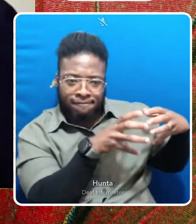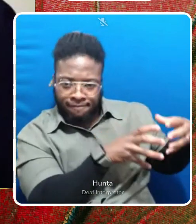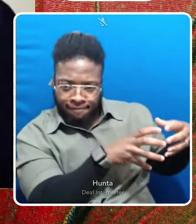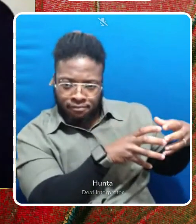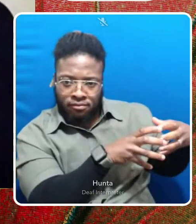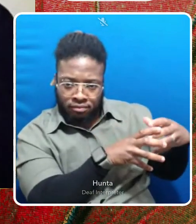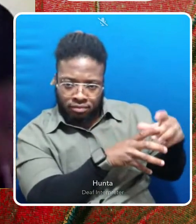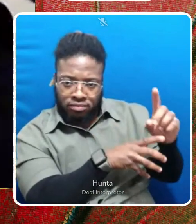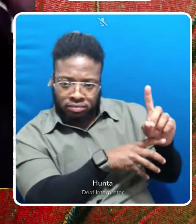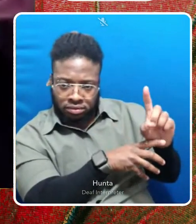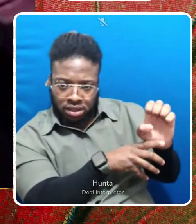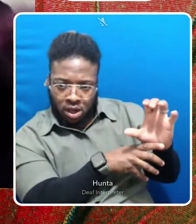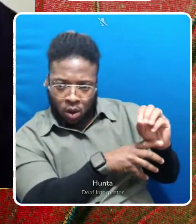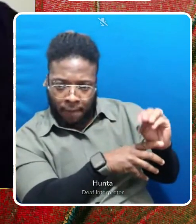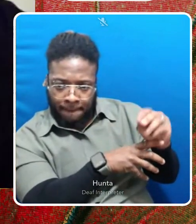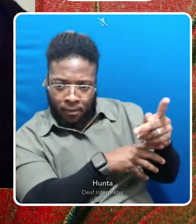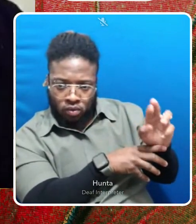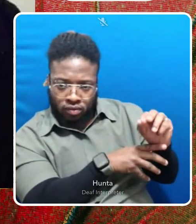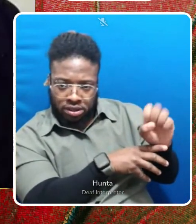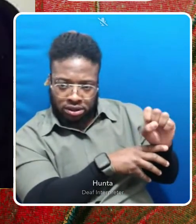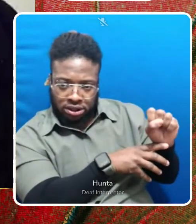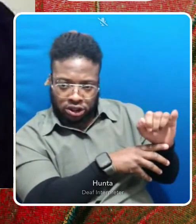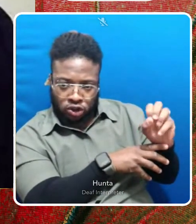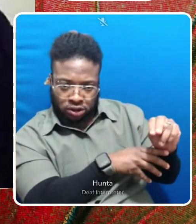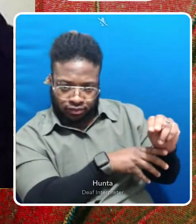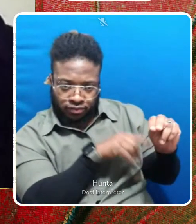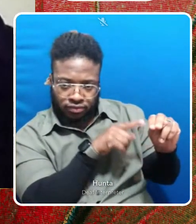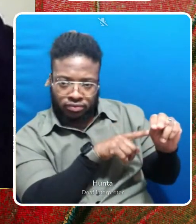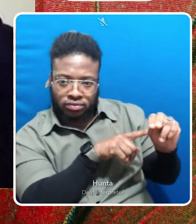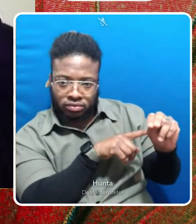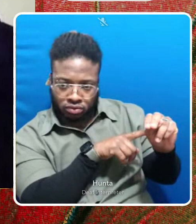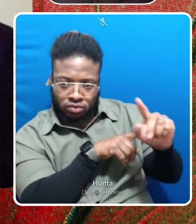decompression zones. Nice. St. Louis, y'all up.